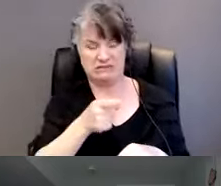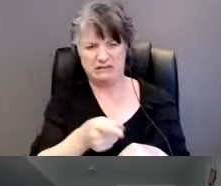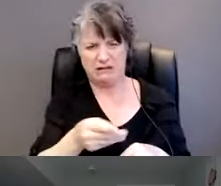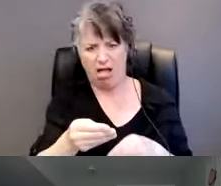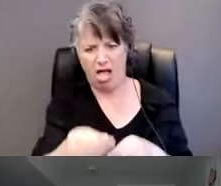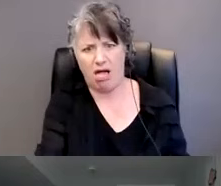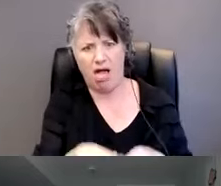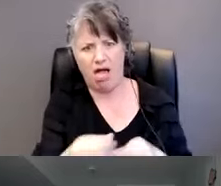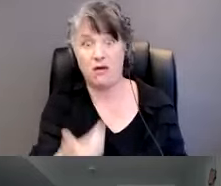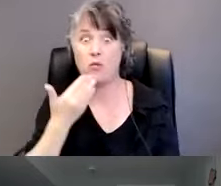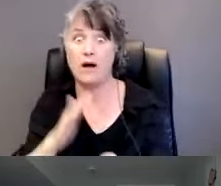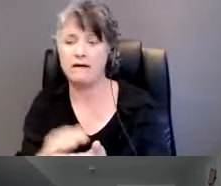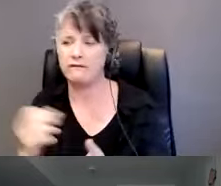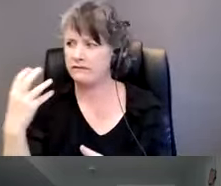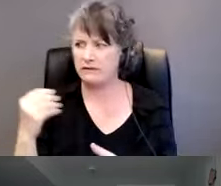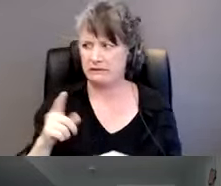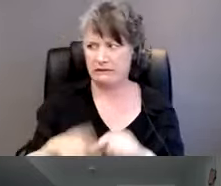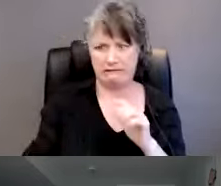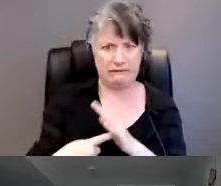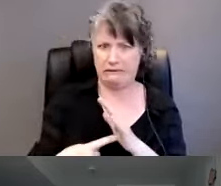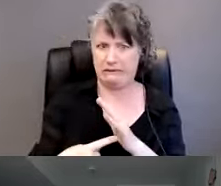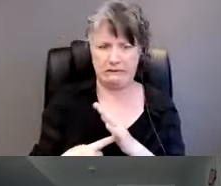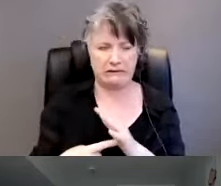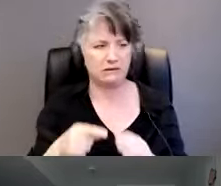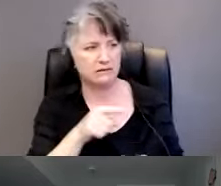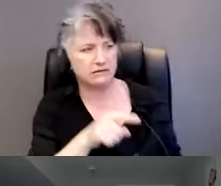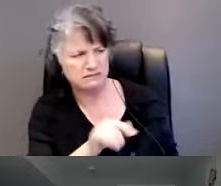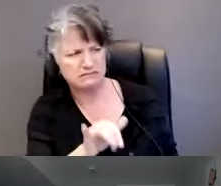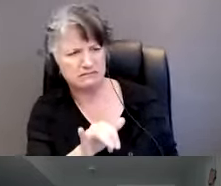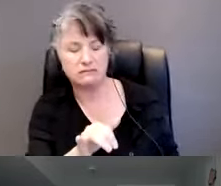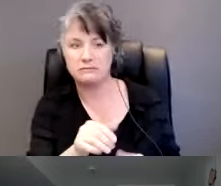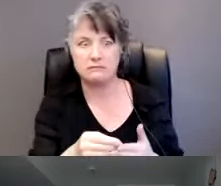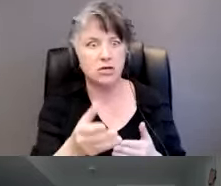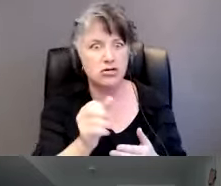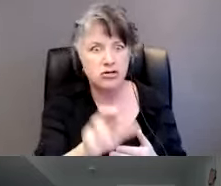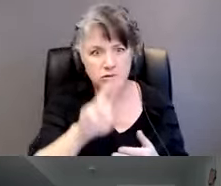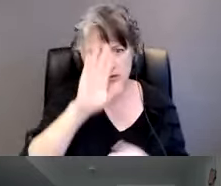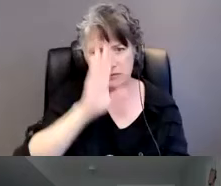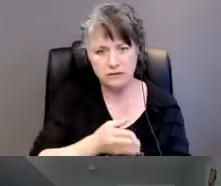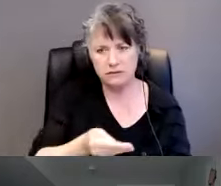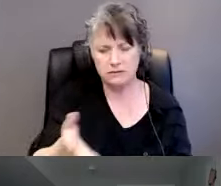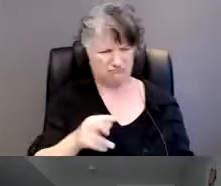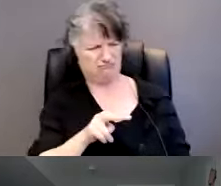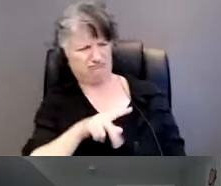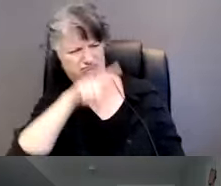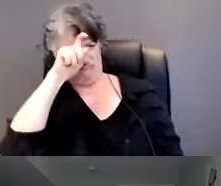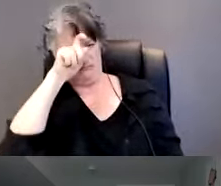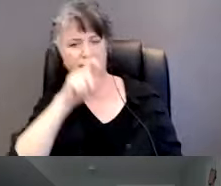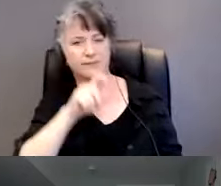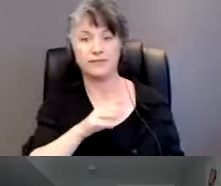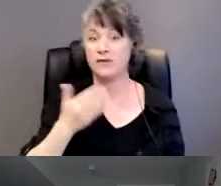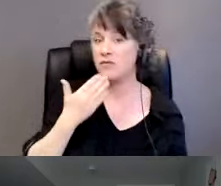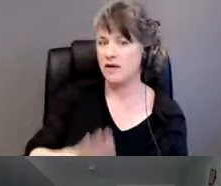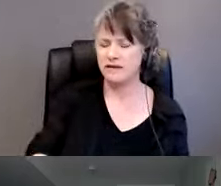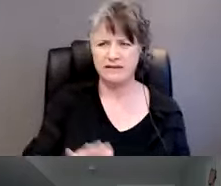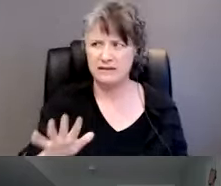Smith indicated they did not have the financial means for, such as the purchase of a new vehicle for their son. Mrs. Smith had